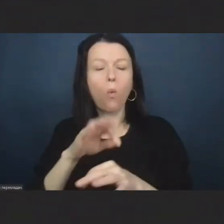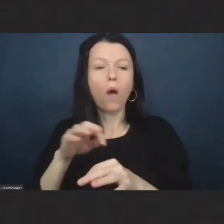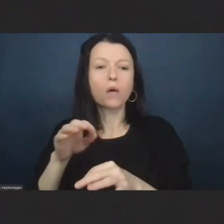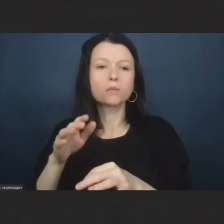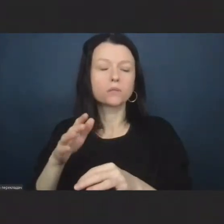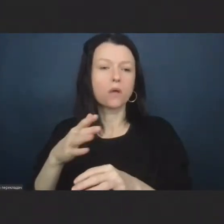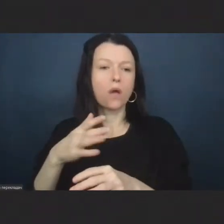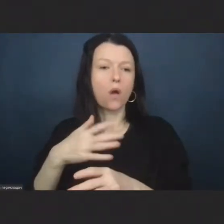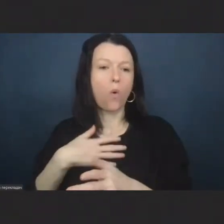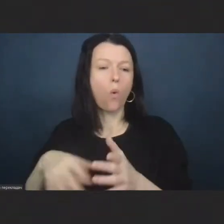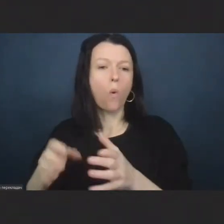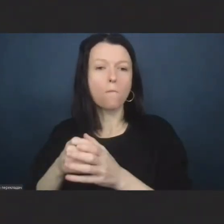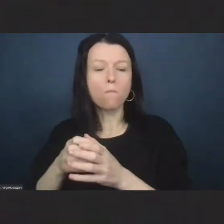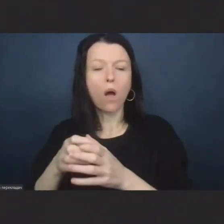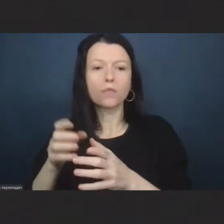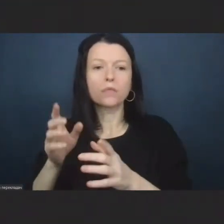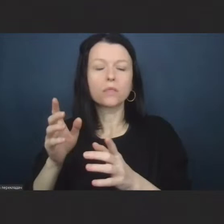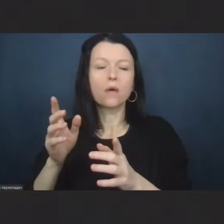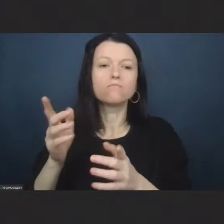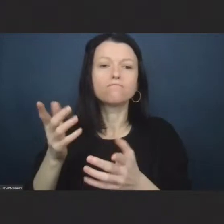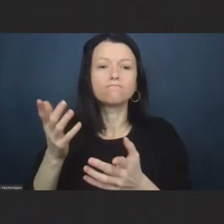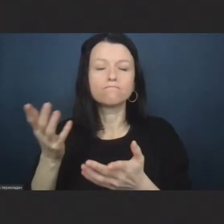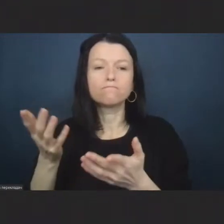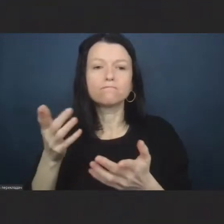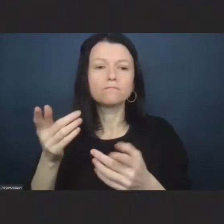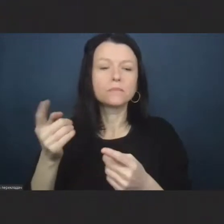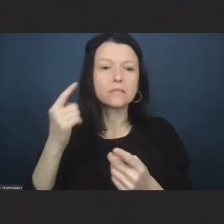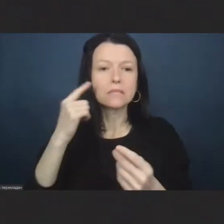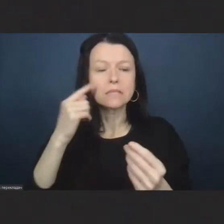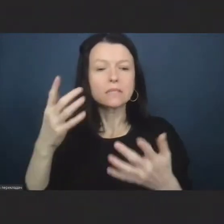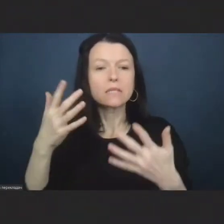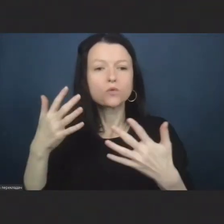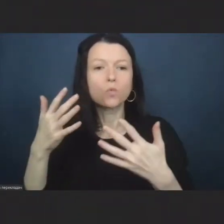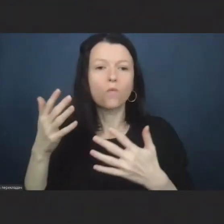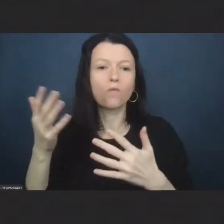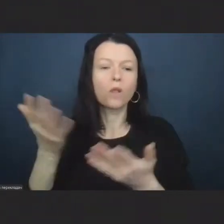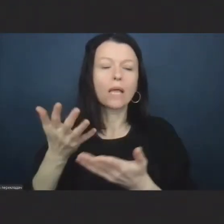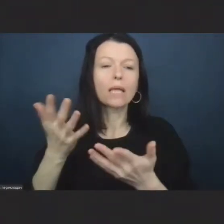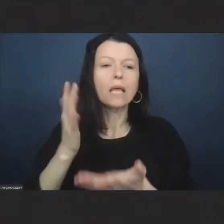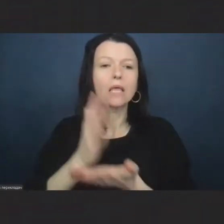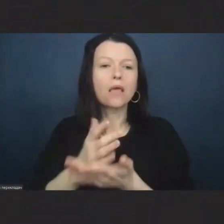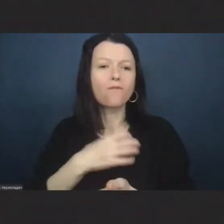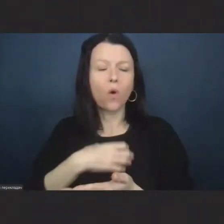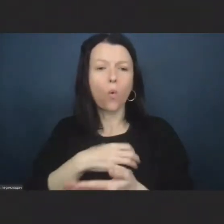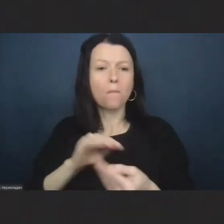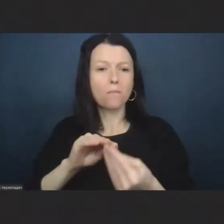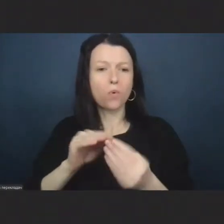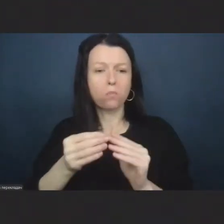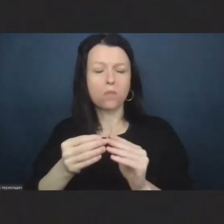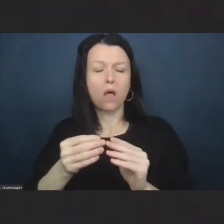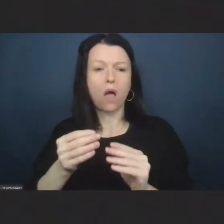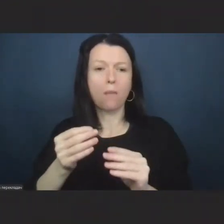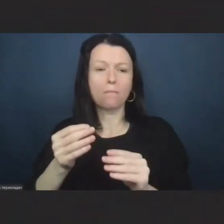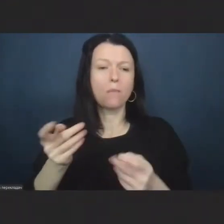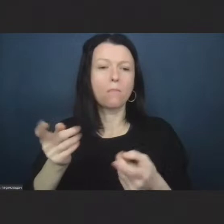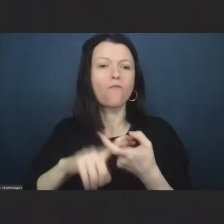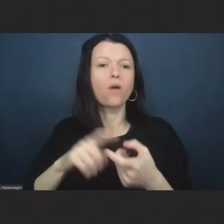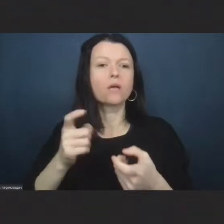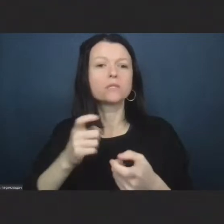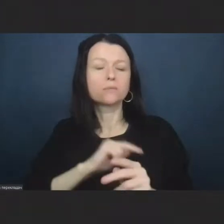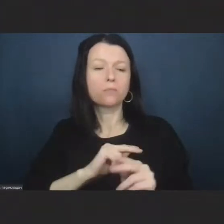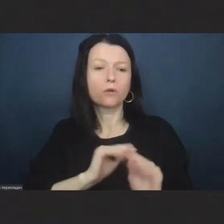team in the first place was working out what are the most pressing issues in terms